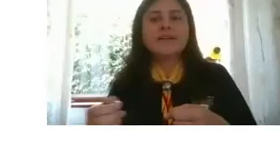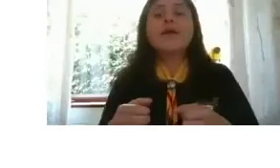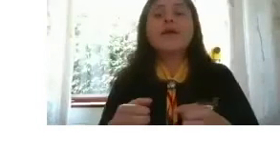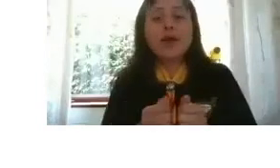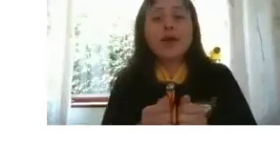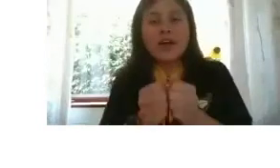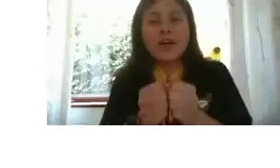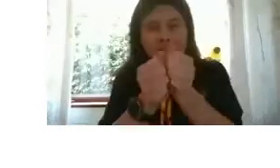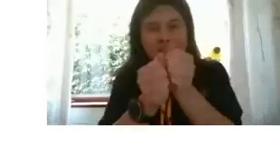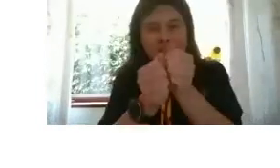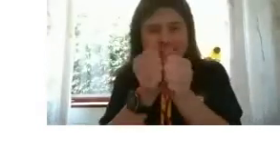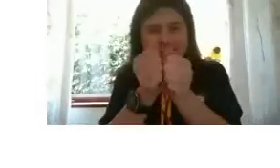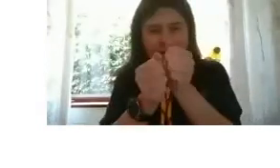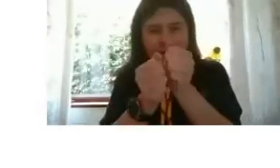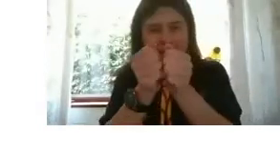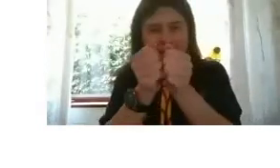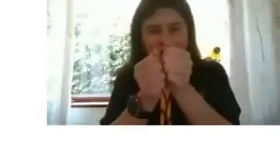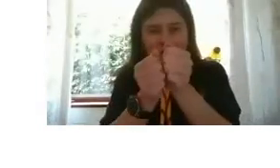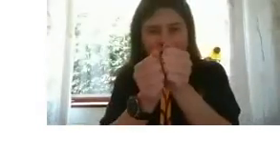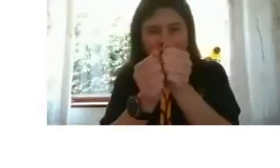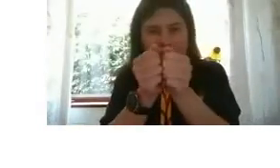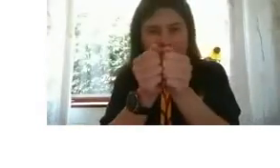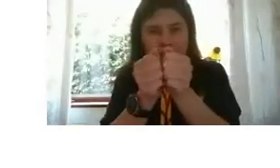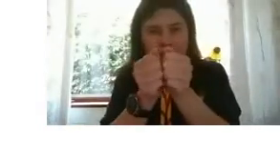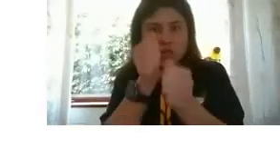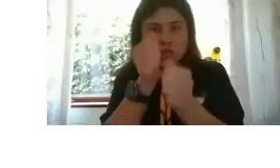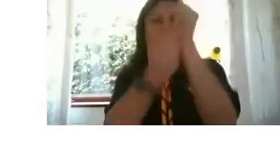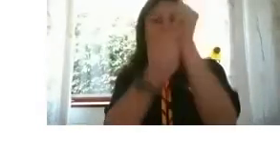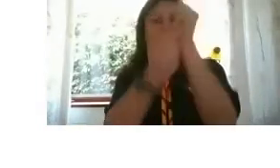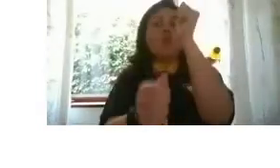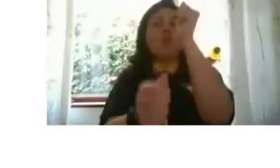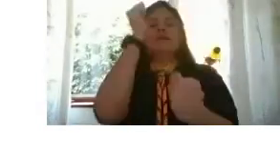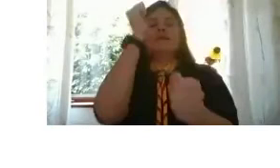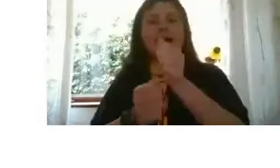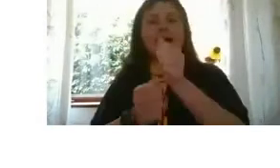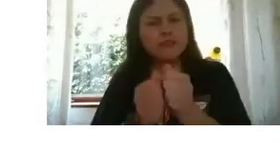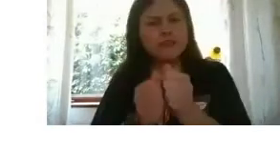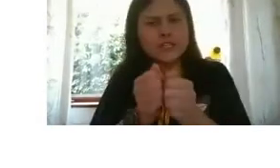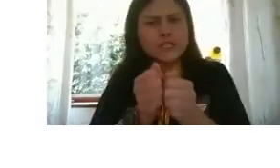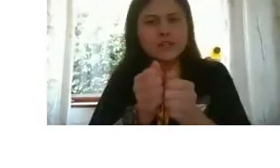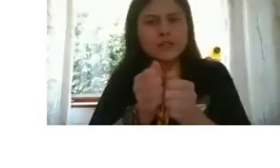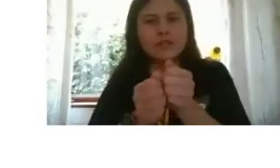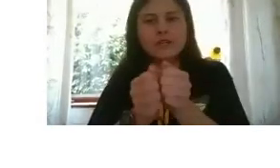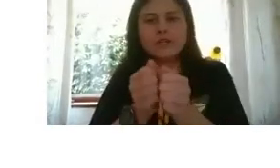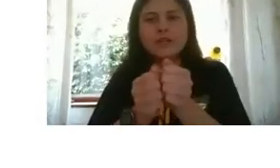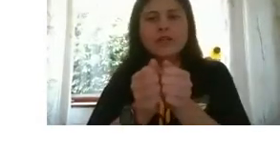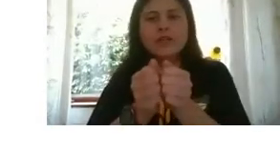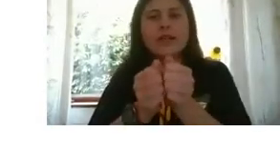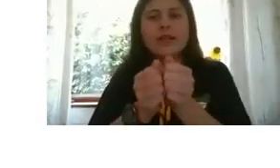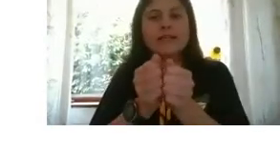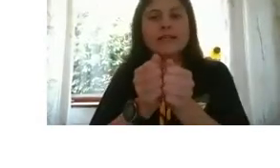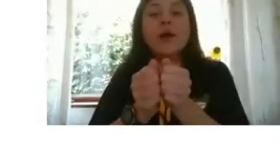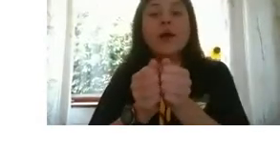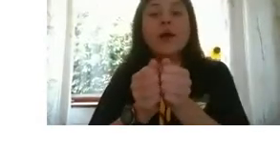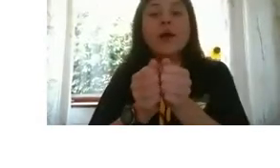Yes. Brother is this one, like a little friction, no big one, a little friction in between your